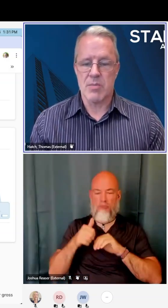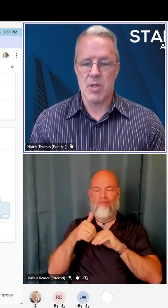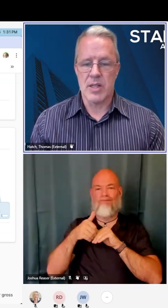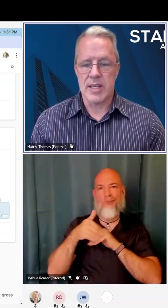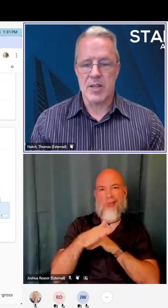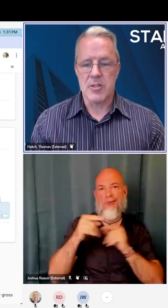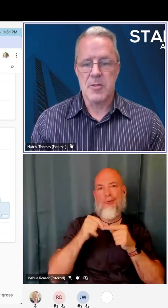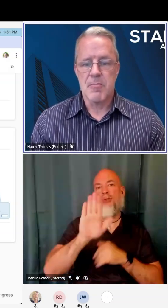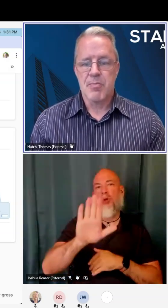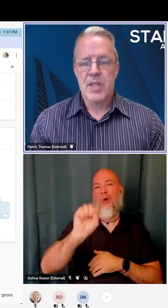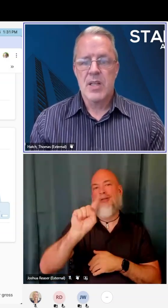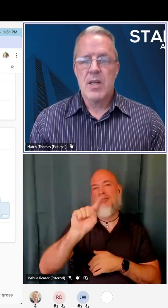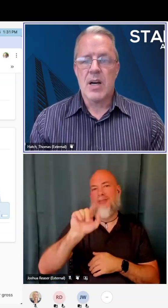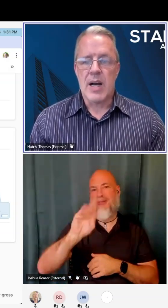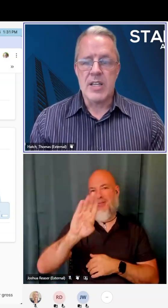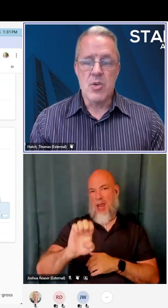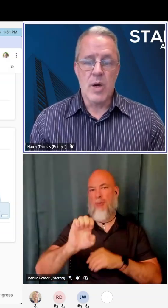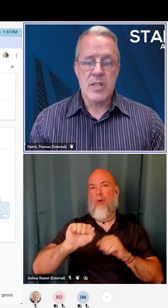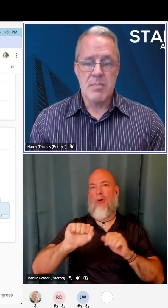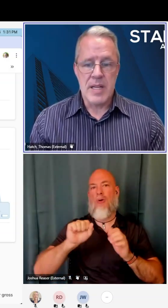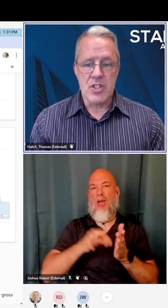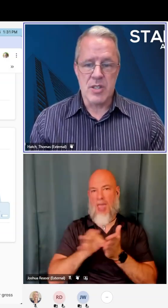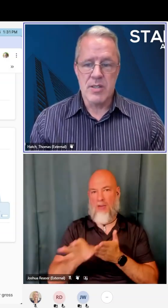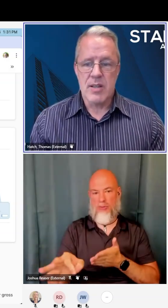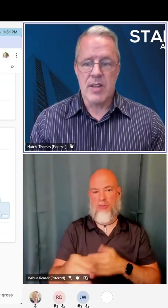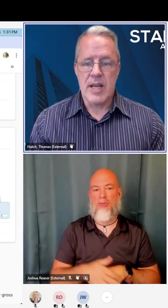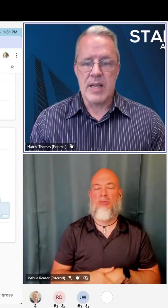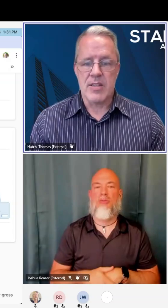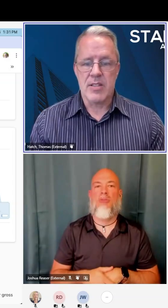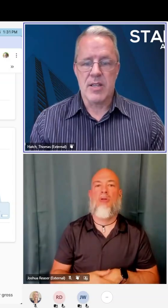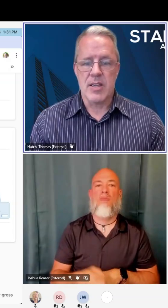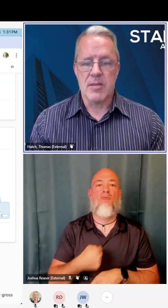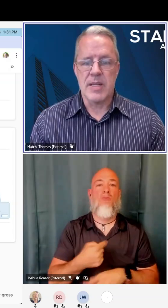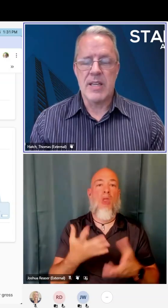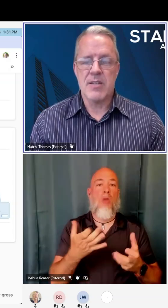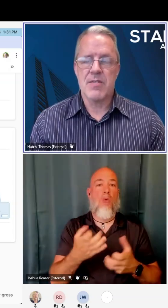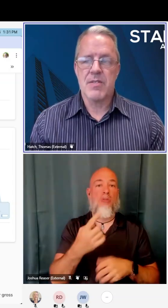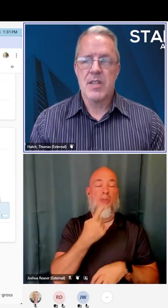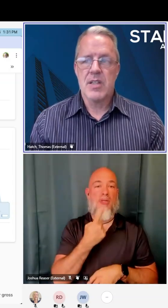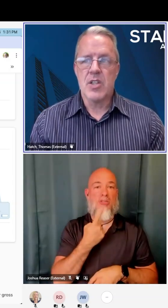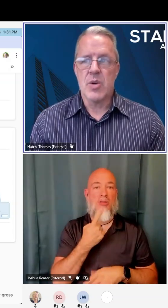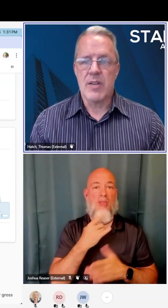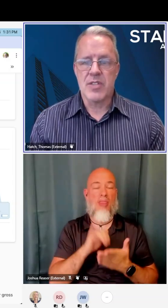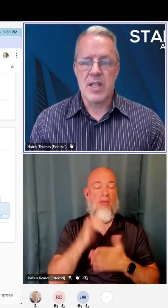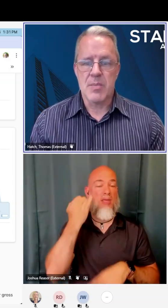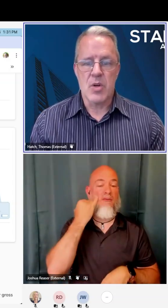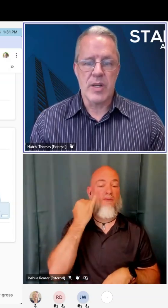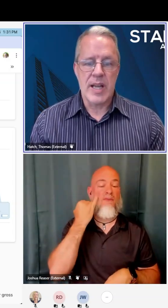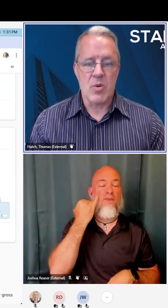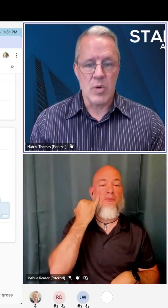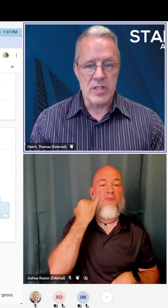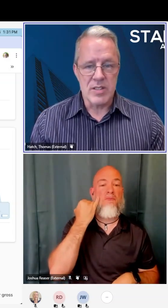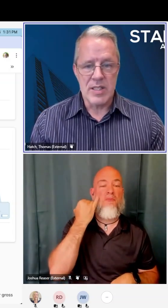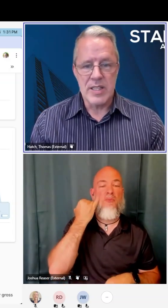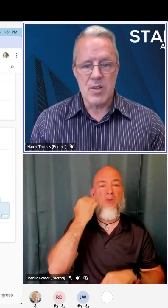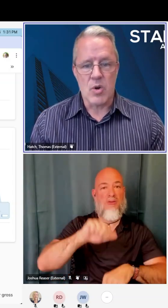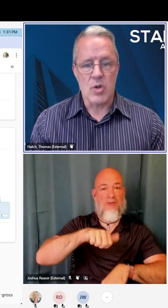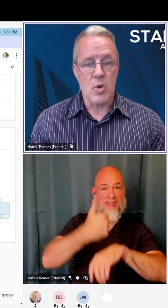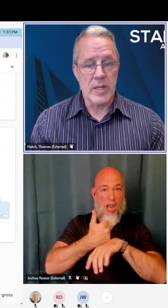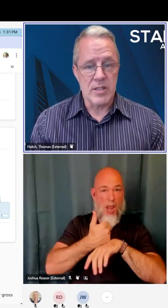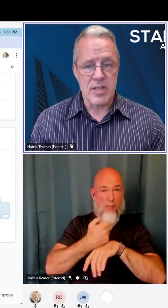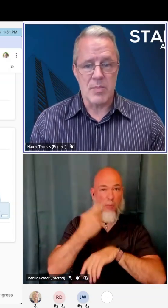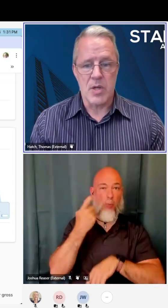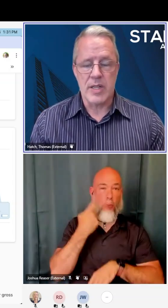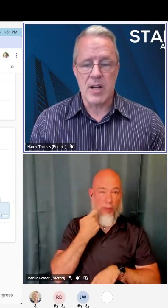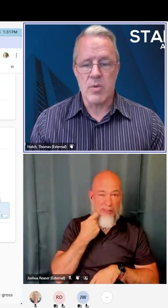your stable account. I do want to mention that if you have set up your account recently